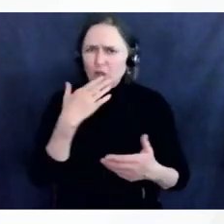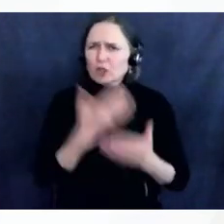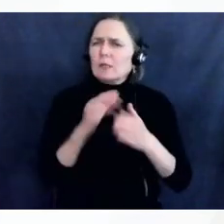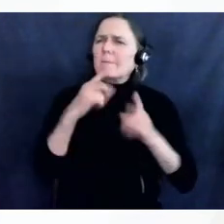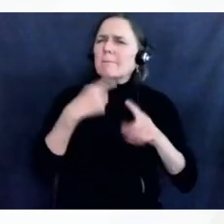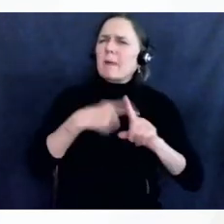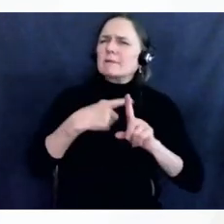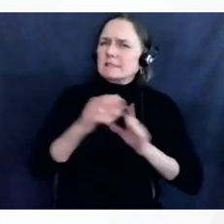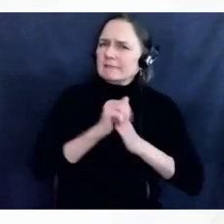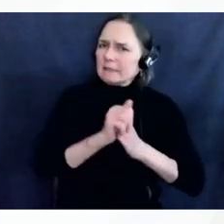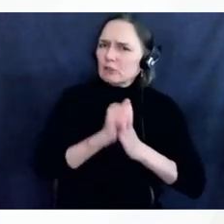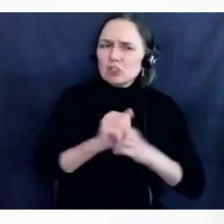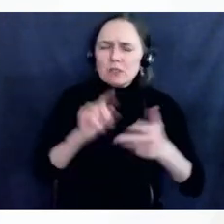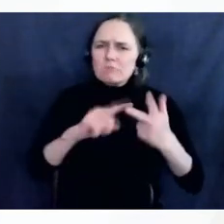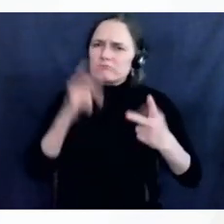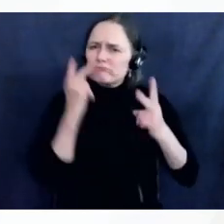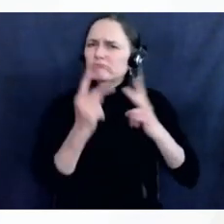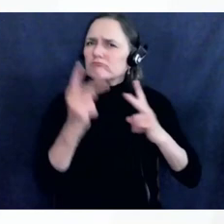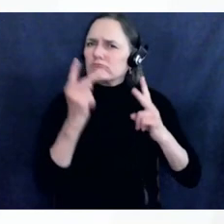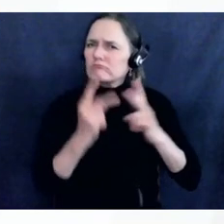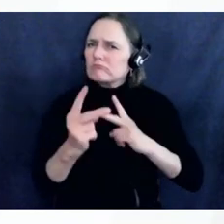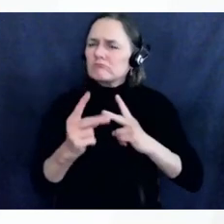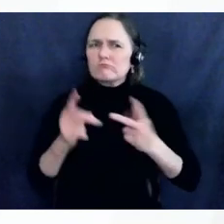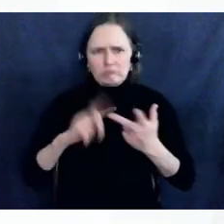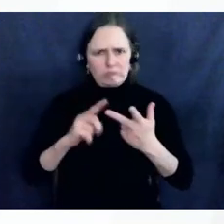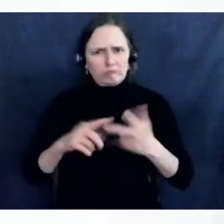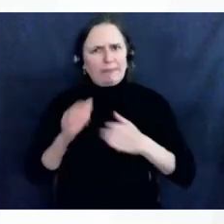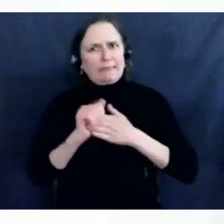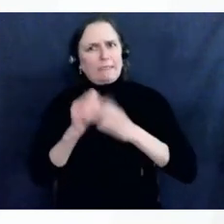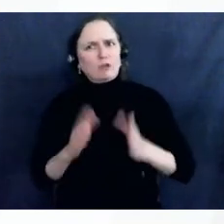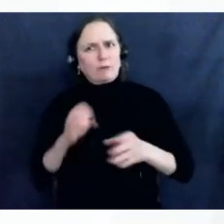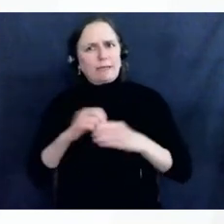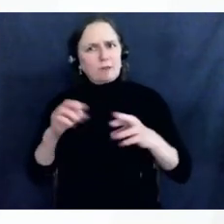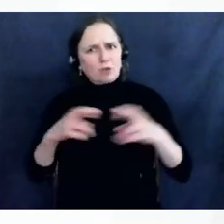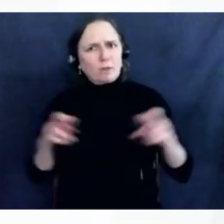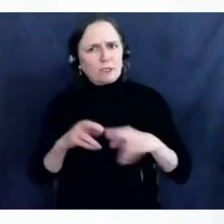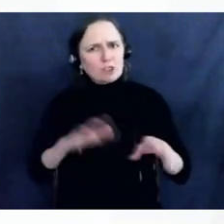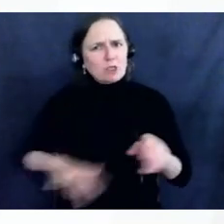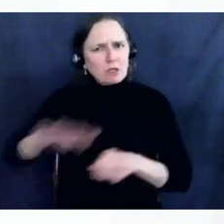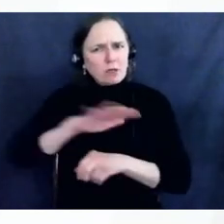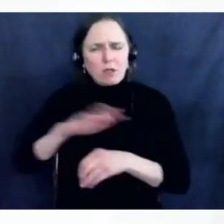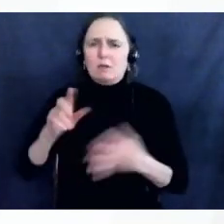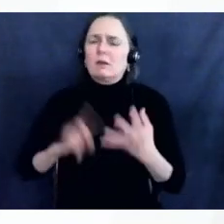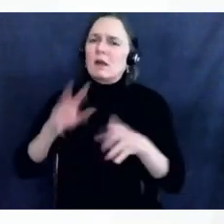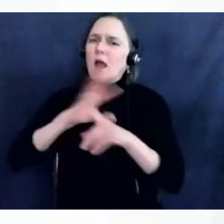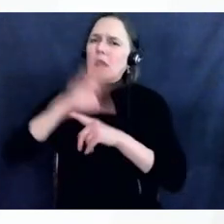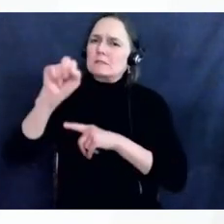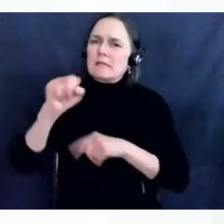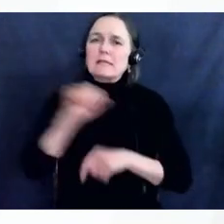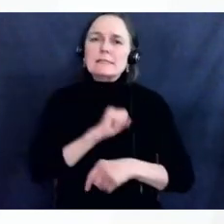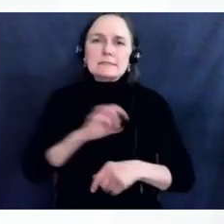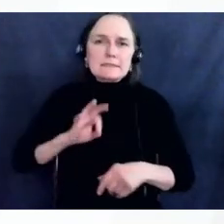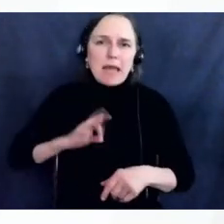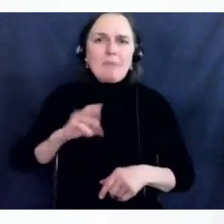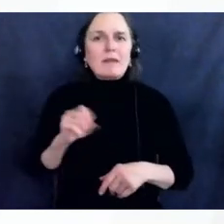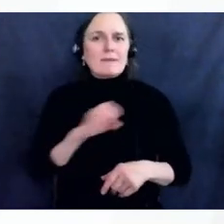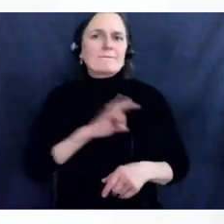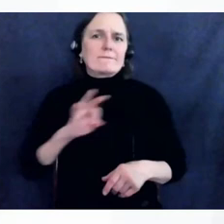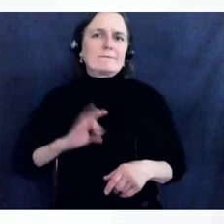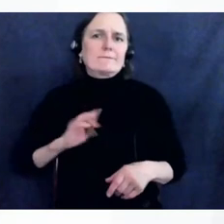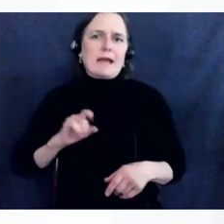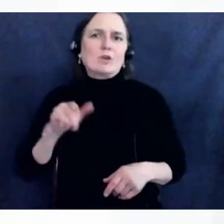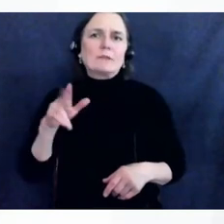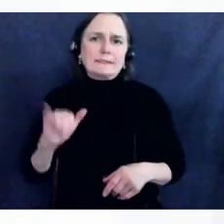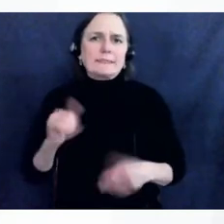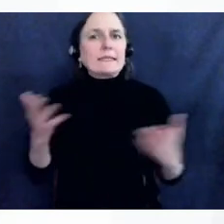perhaps importantly, the outstanding faculty, staff, and students at the UW. The provost played a critical role